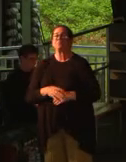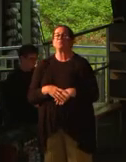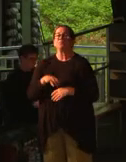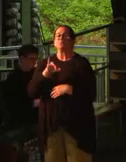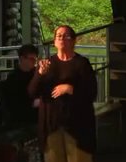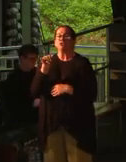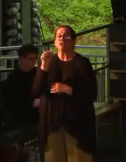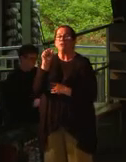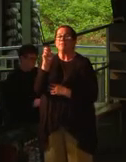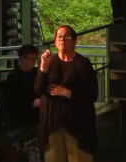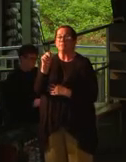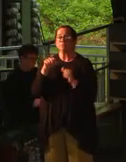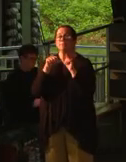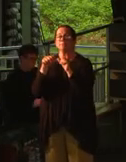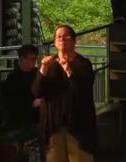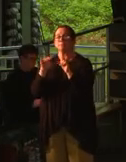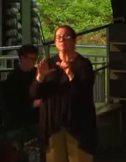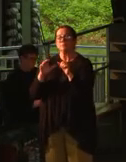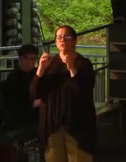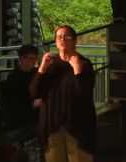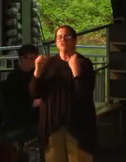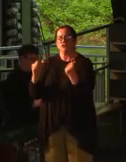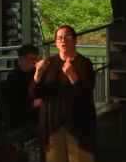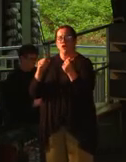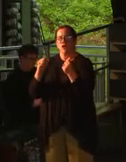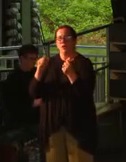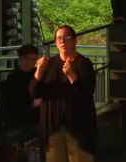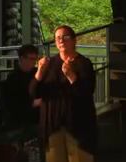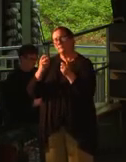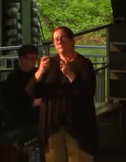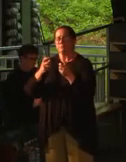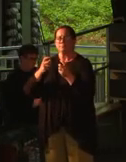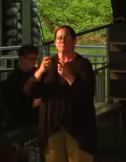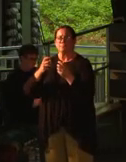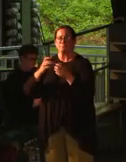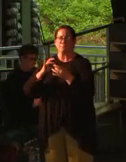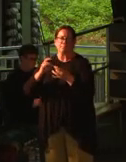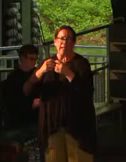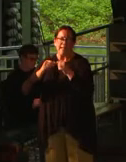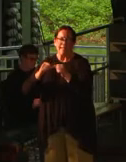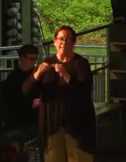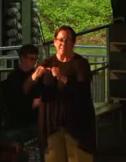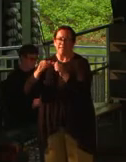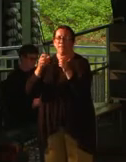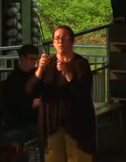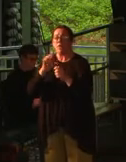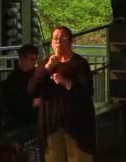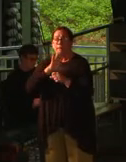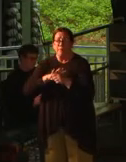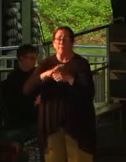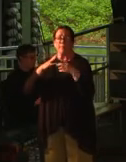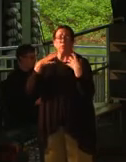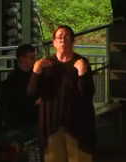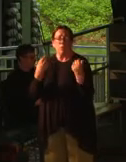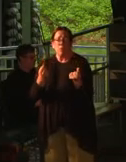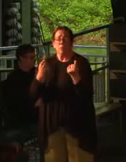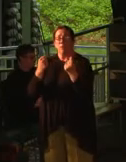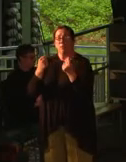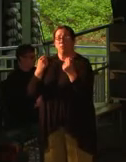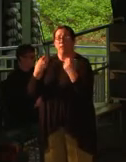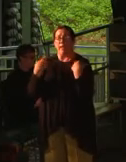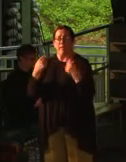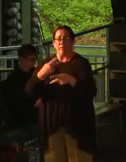Jason continues its strong legacy through his commitment to education, healthcare, and the citizens of our